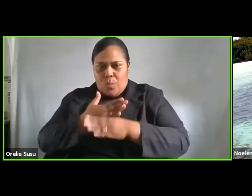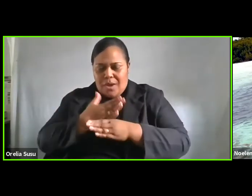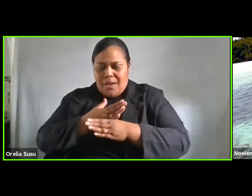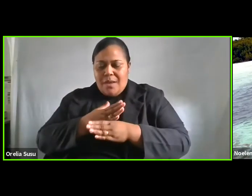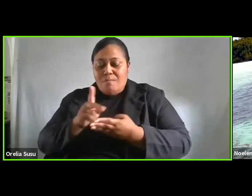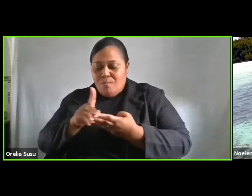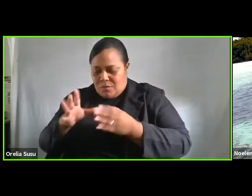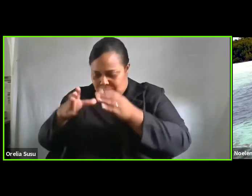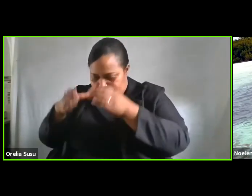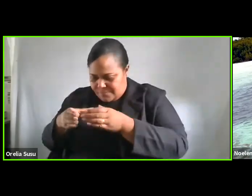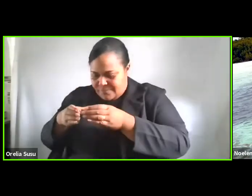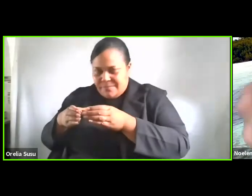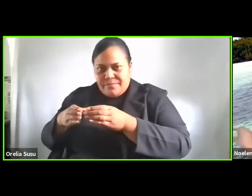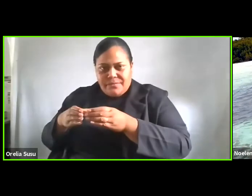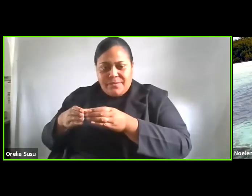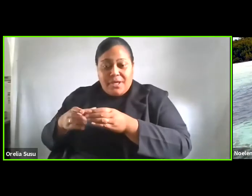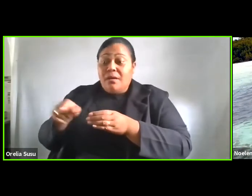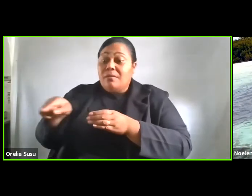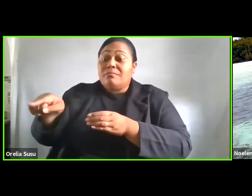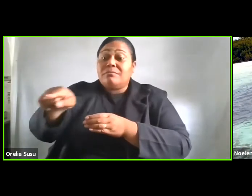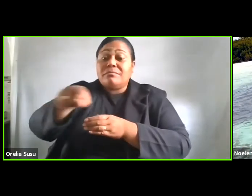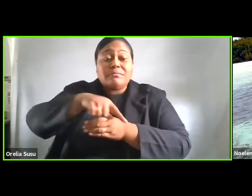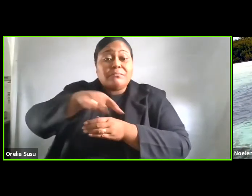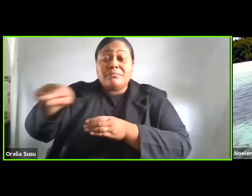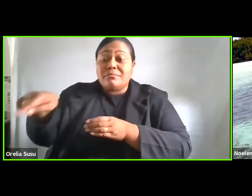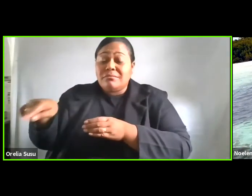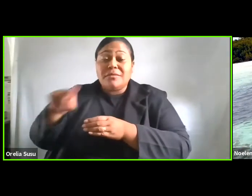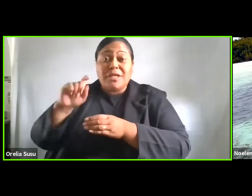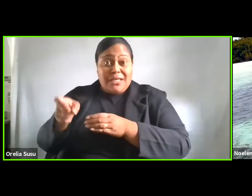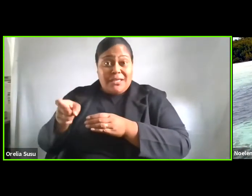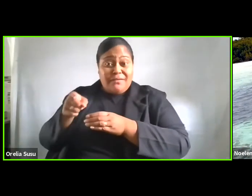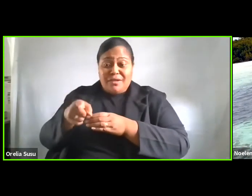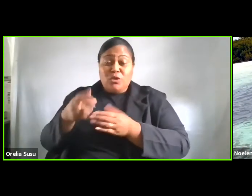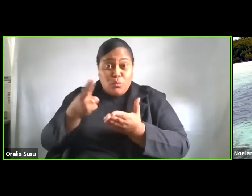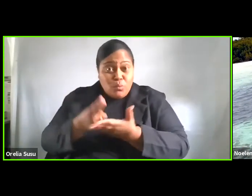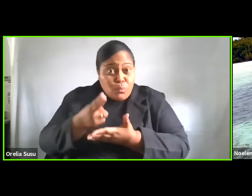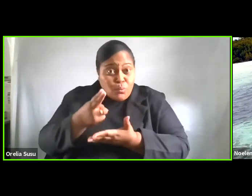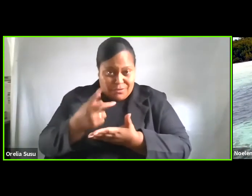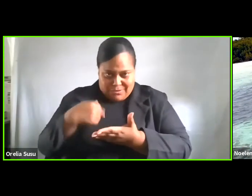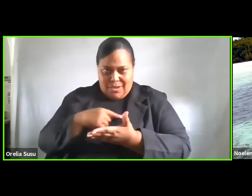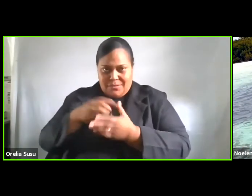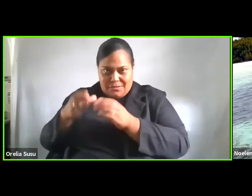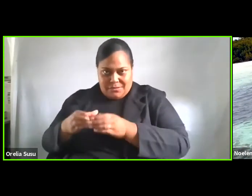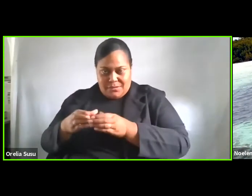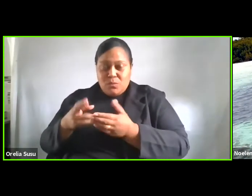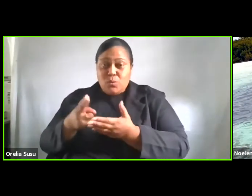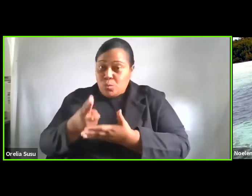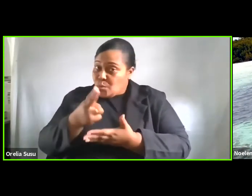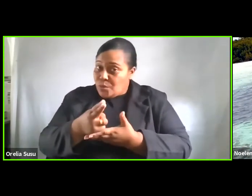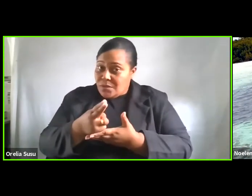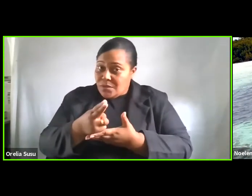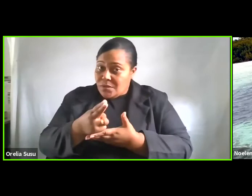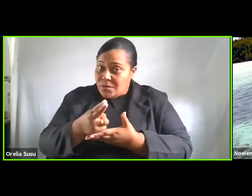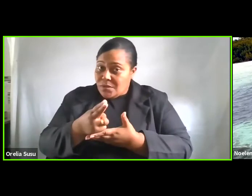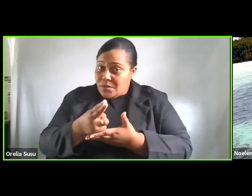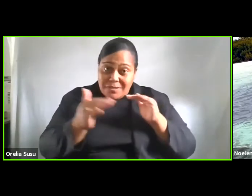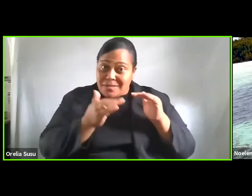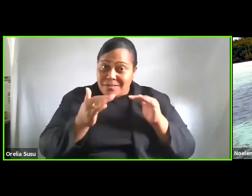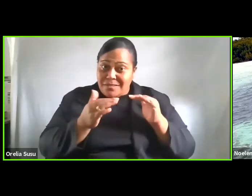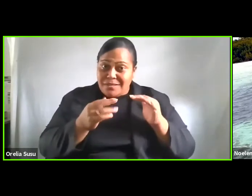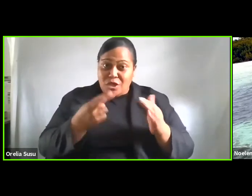saw our vision if if we are about truth and justice and authenticity and everyone being able to